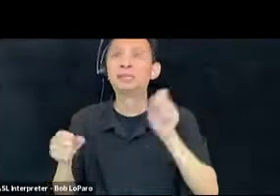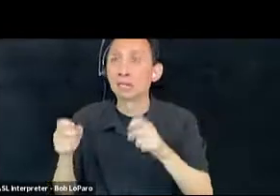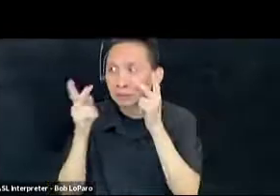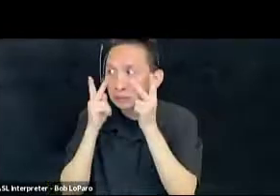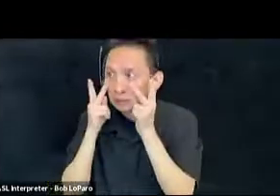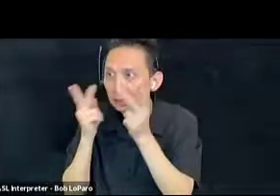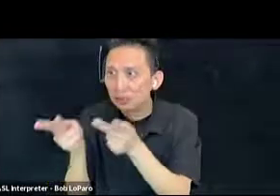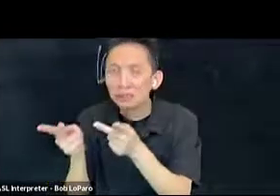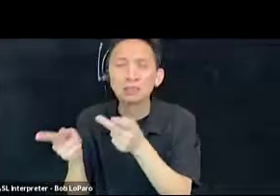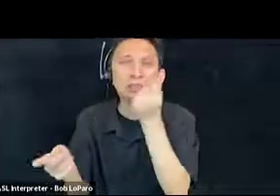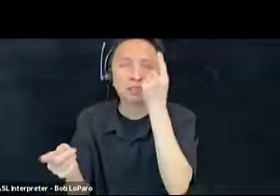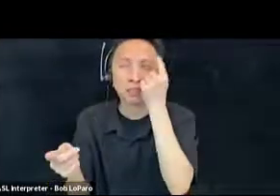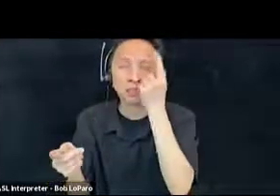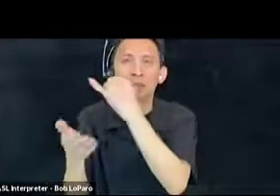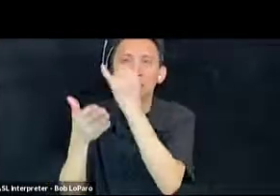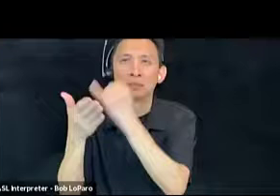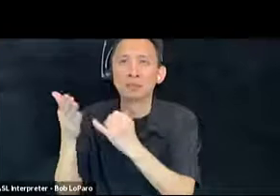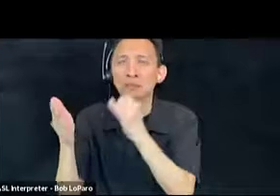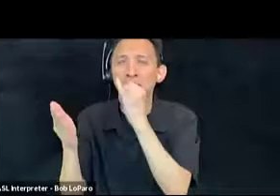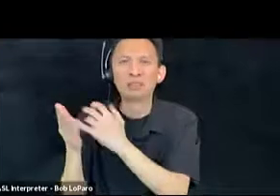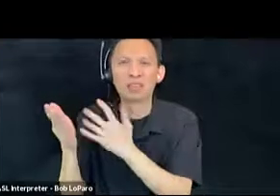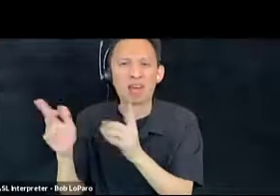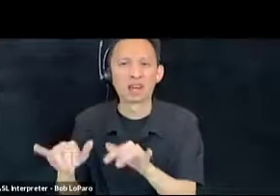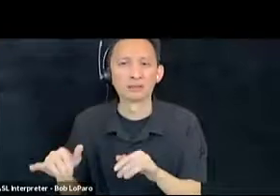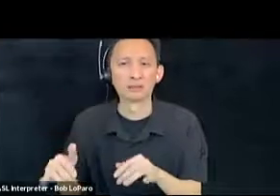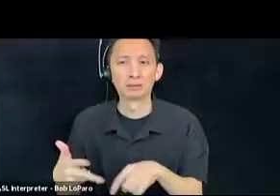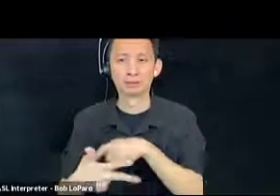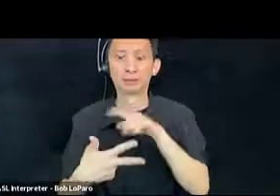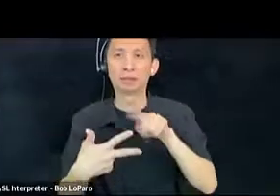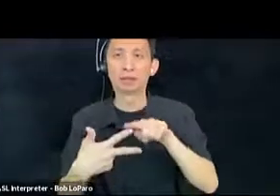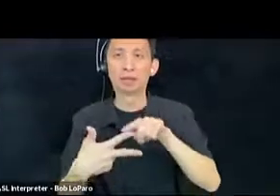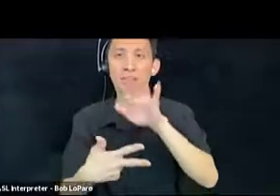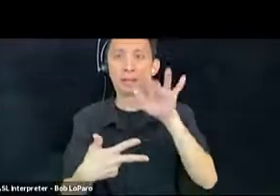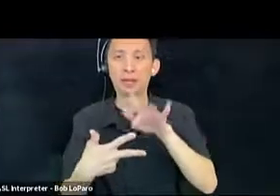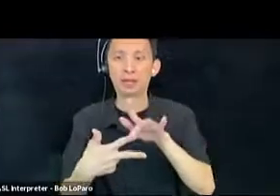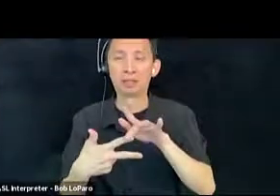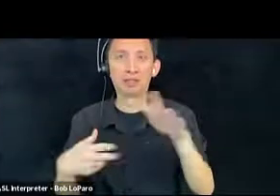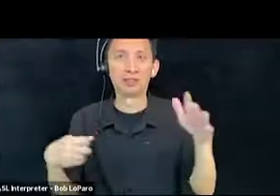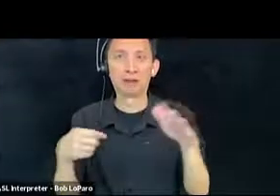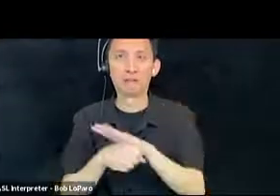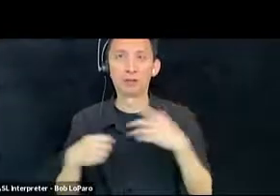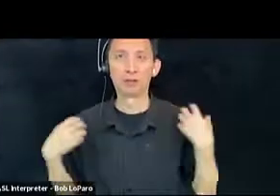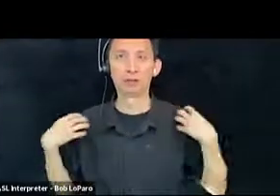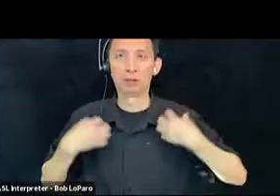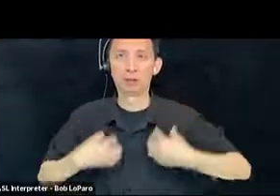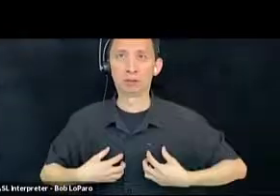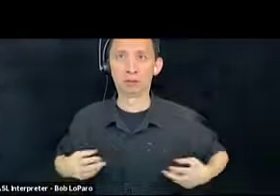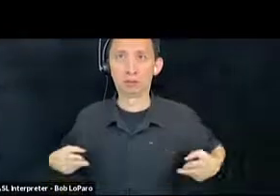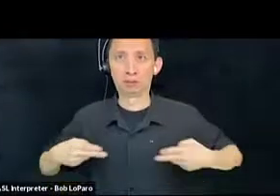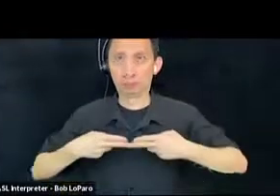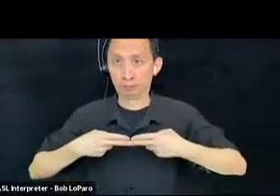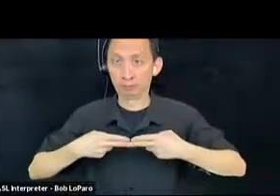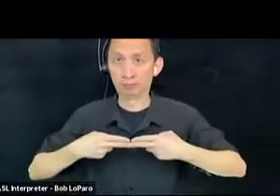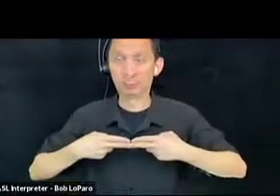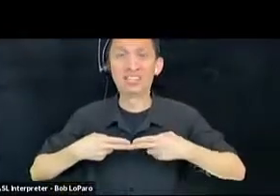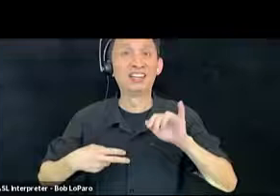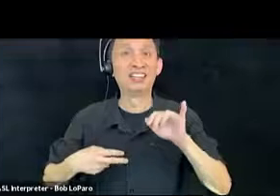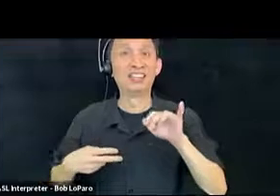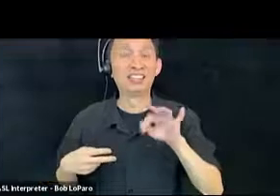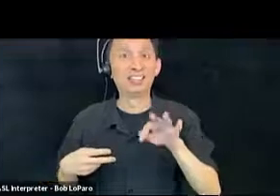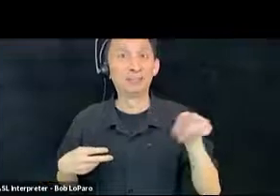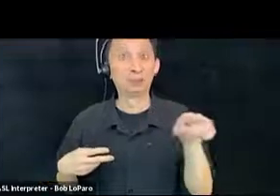that. That middle item is the whole harness. So for anybody who's had a younger child who's been on a bus,